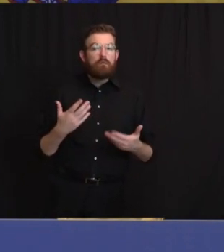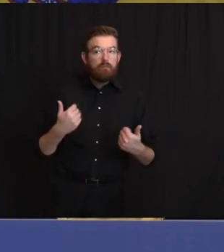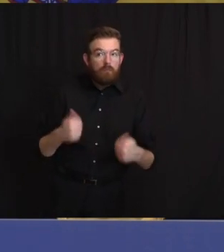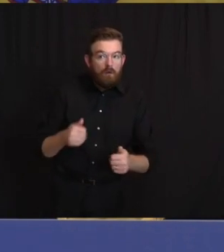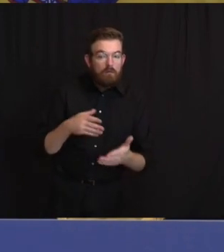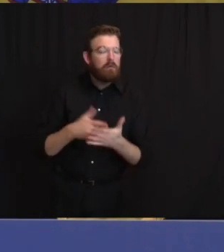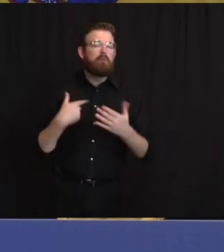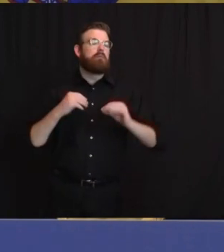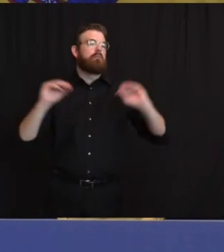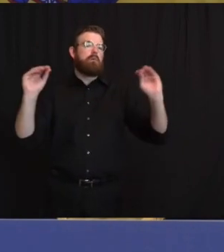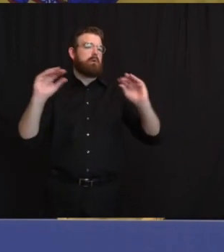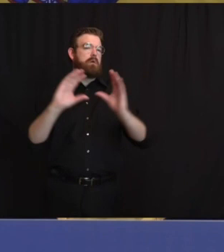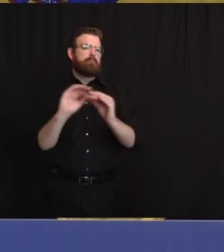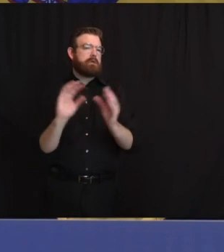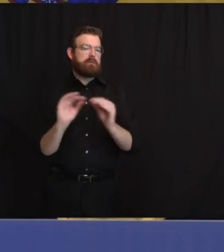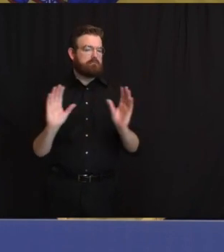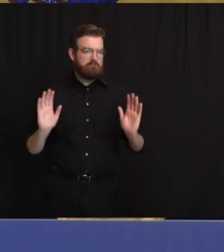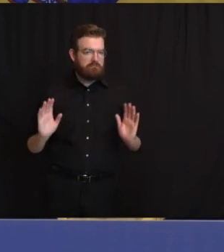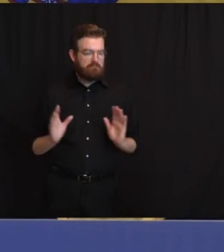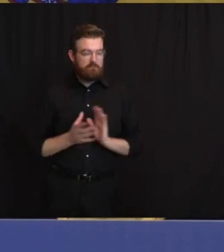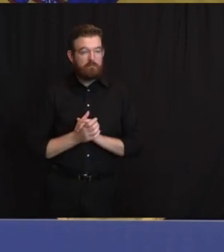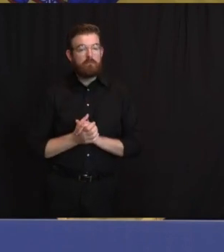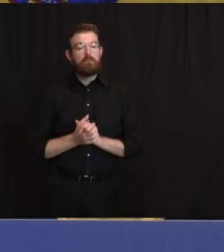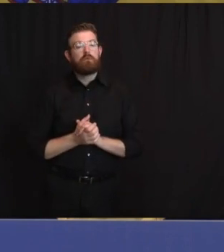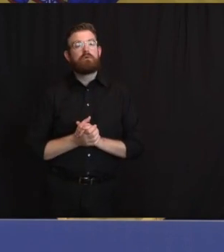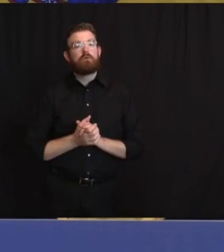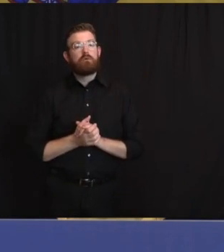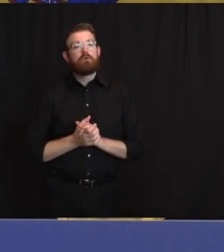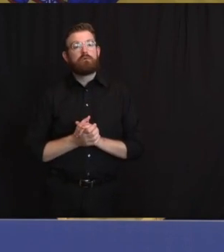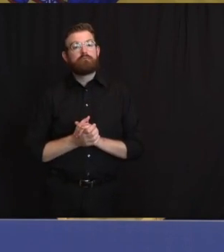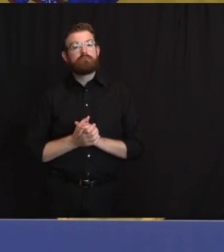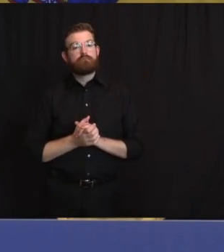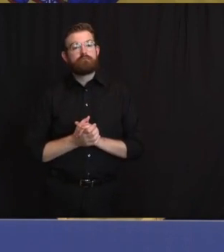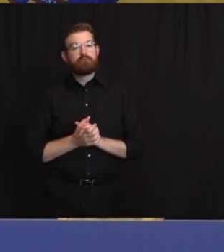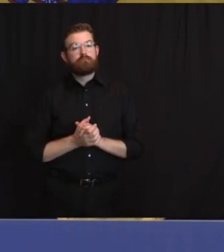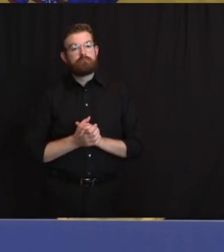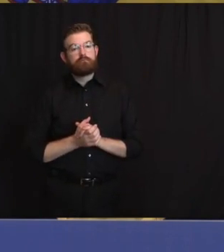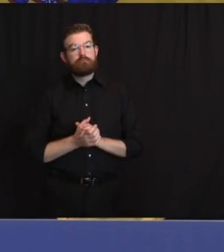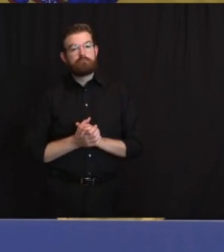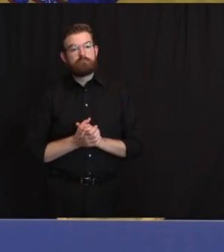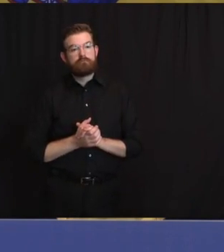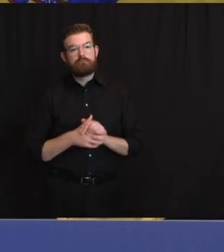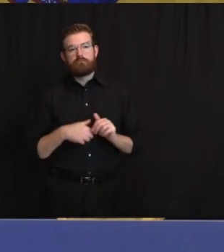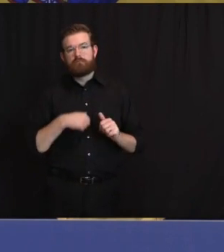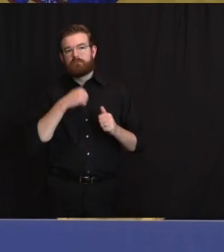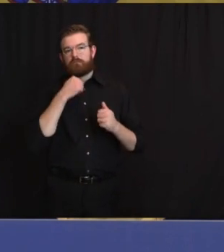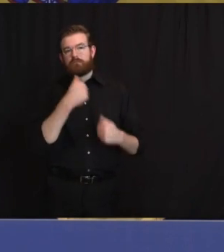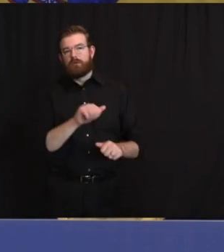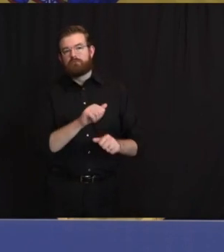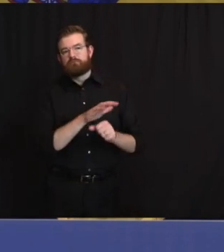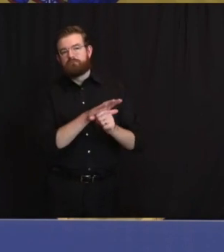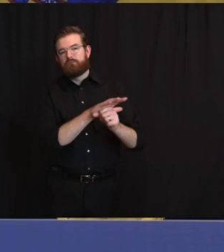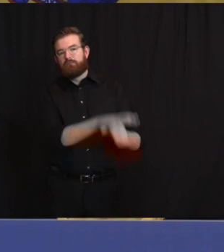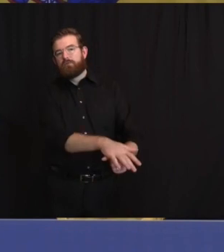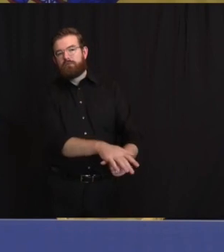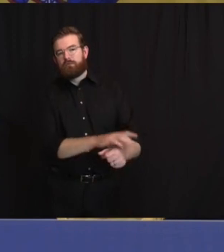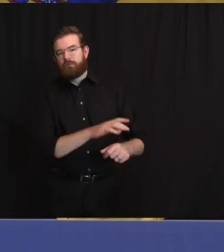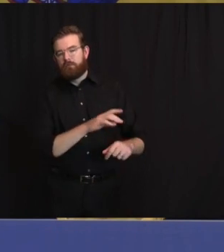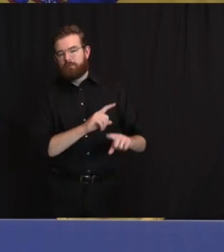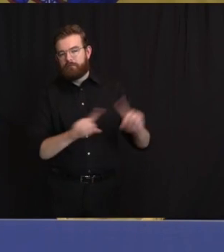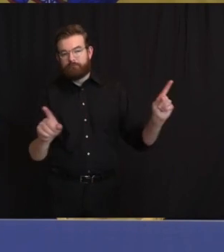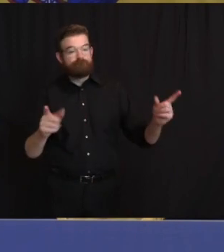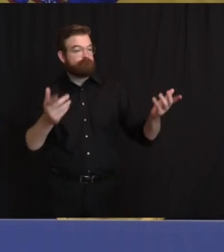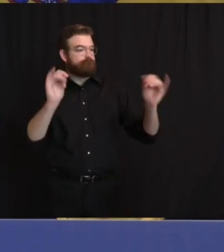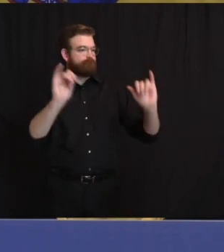we're not trying to cut off further, but that's literally where we are right now. And as this evolves, I promise you we're going to